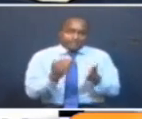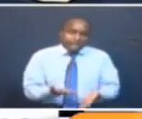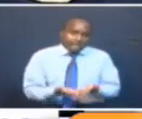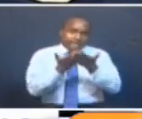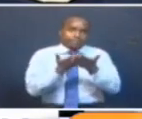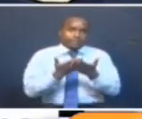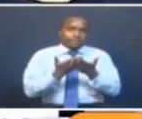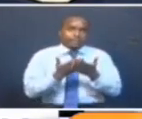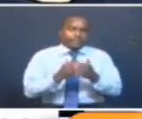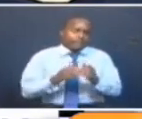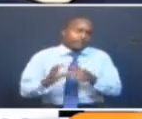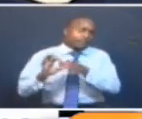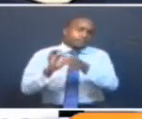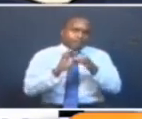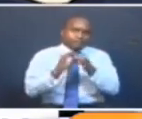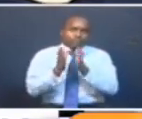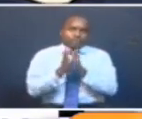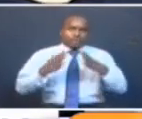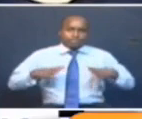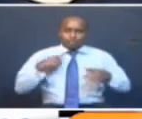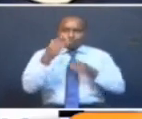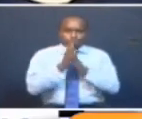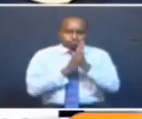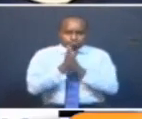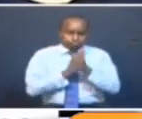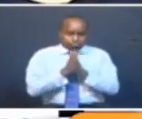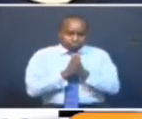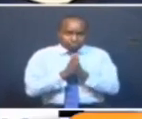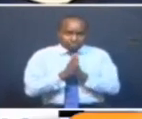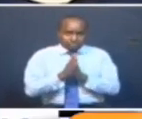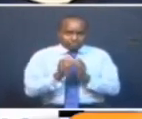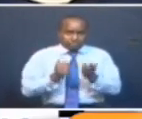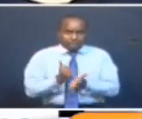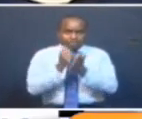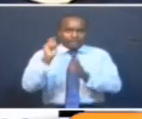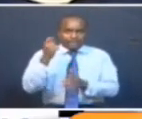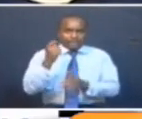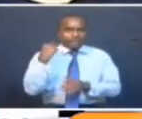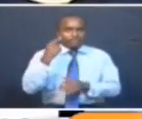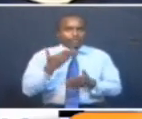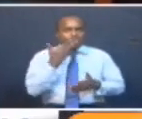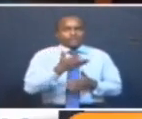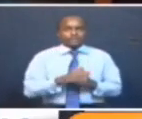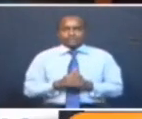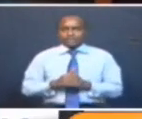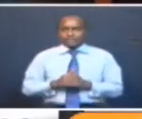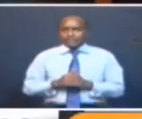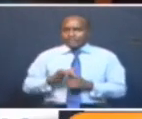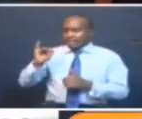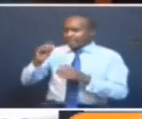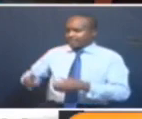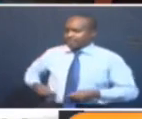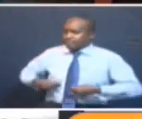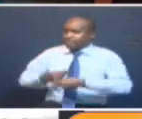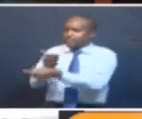people of goodwill today in this country is the only answer. Push. That philanthropy spirit, where did that